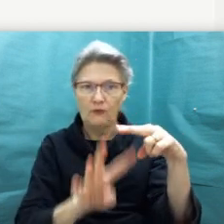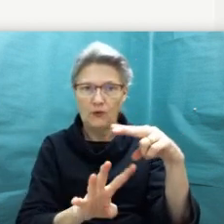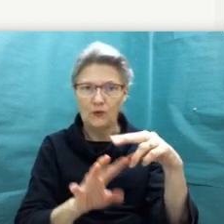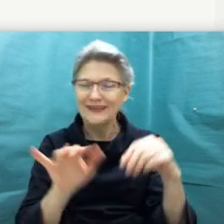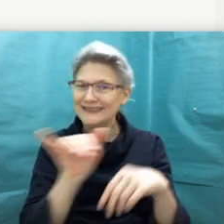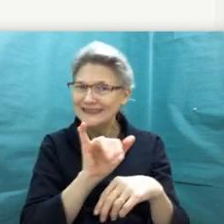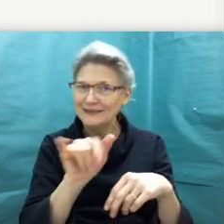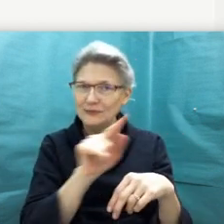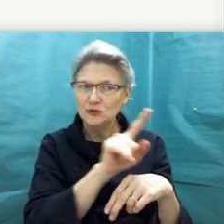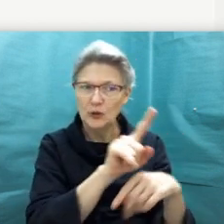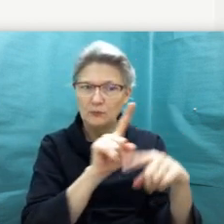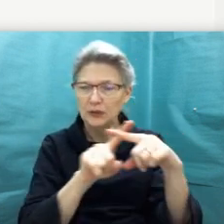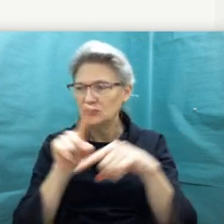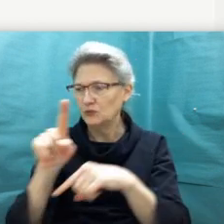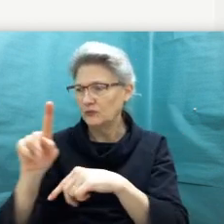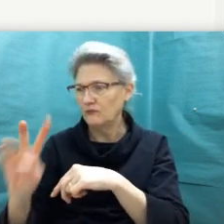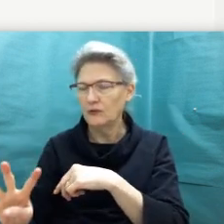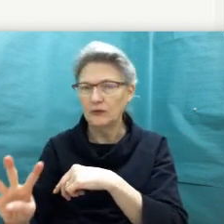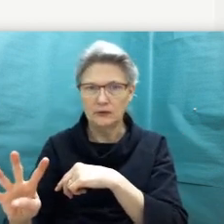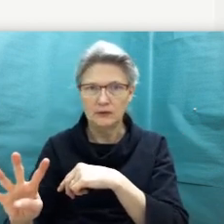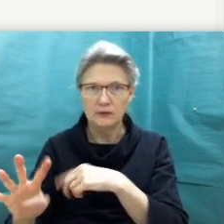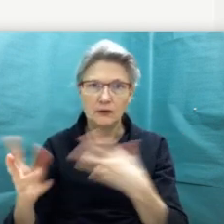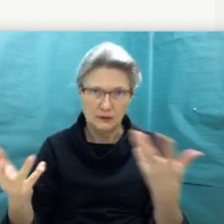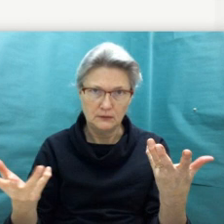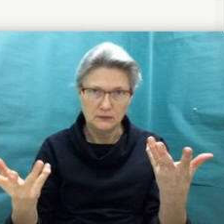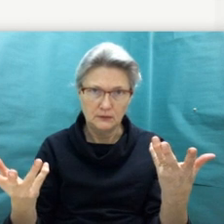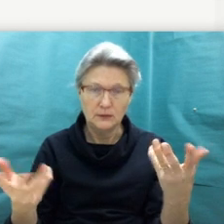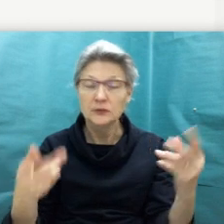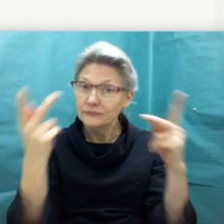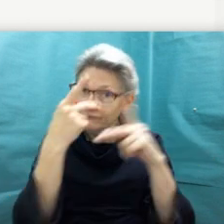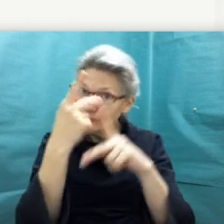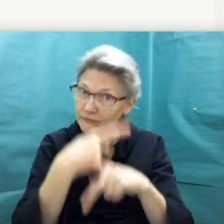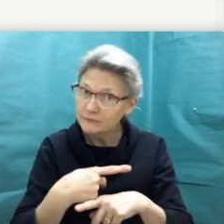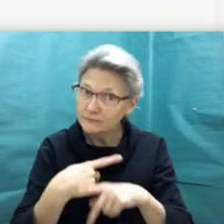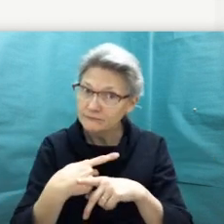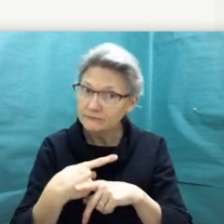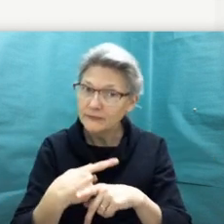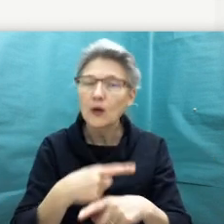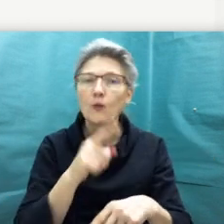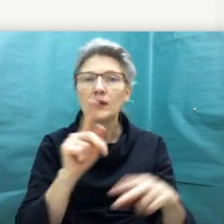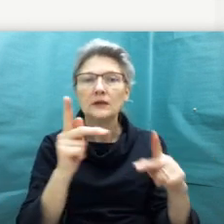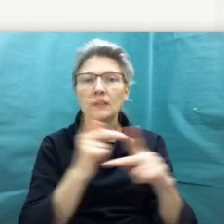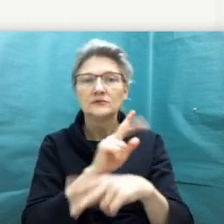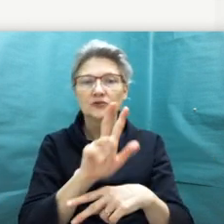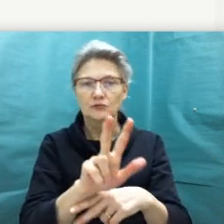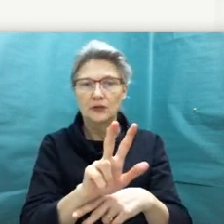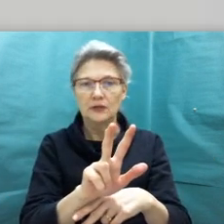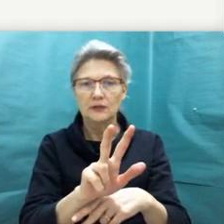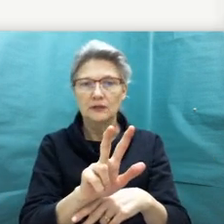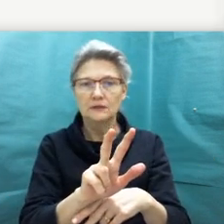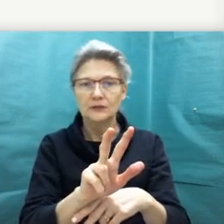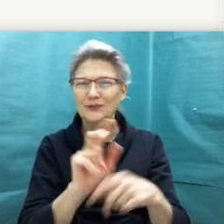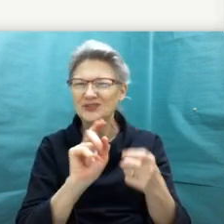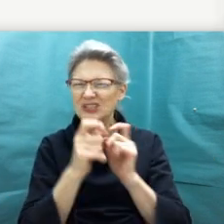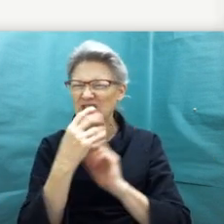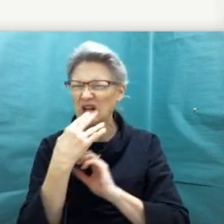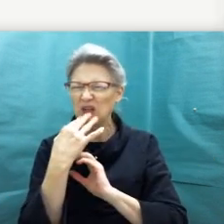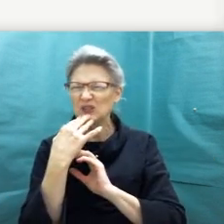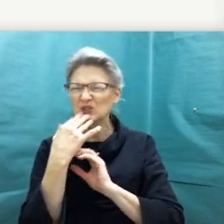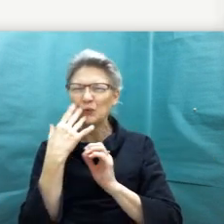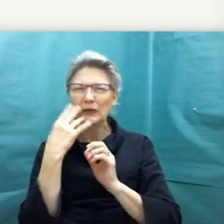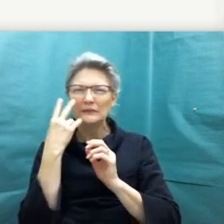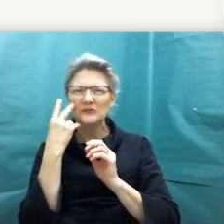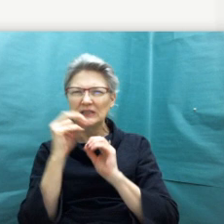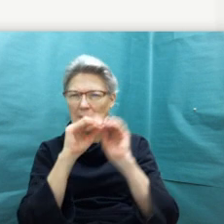as 1 1/4. So let's solve it. 1 times 3, change colors again so we can keep track of our steps